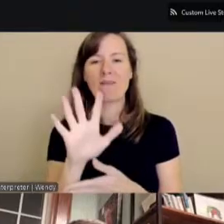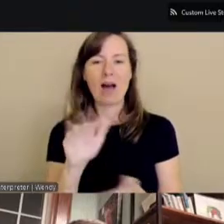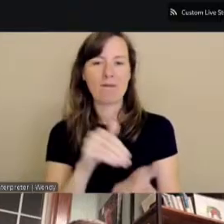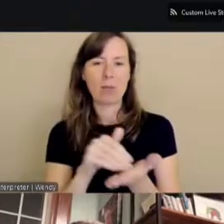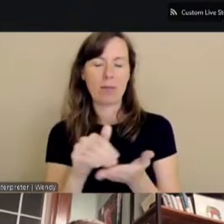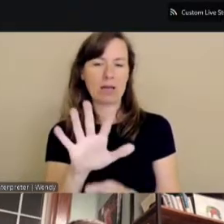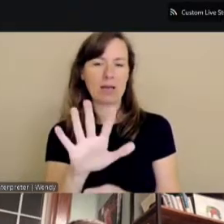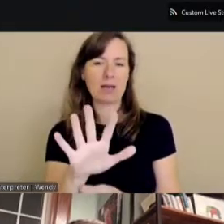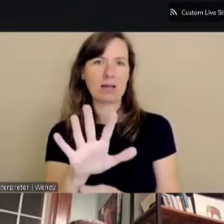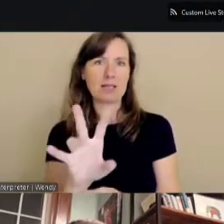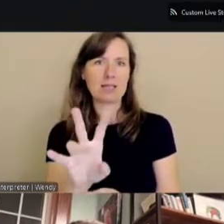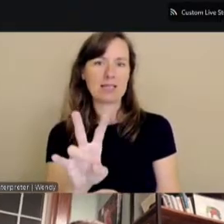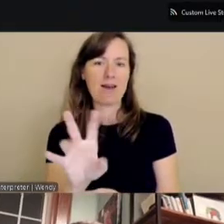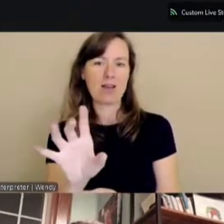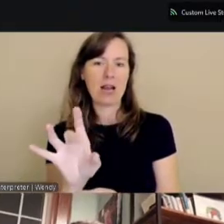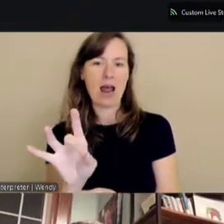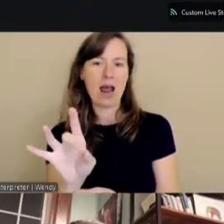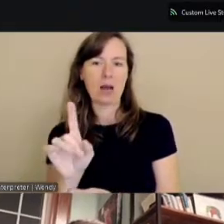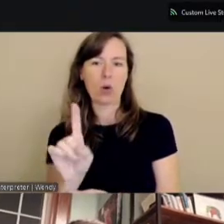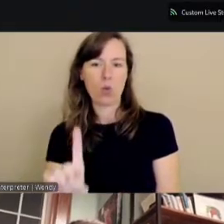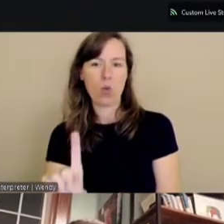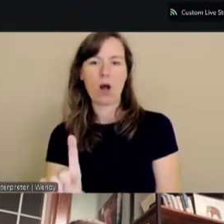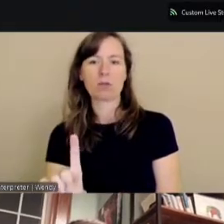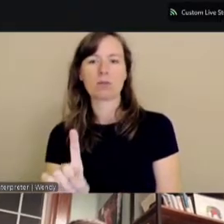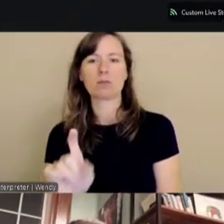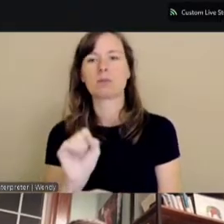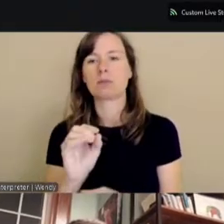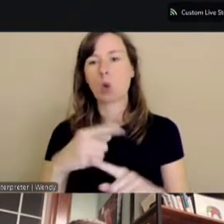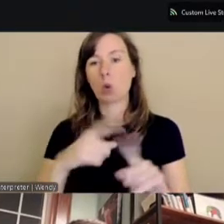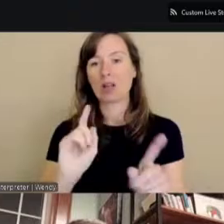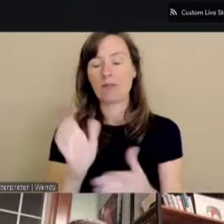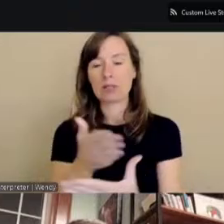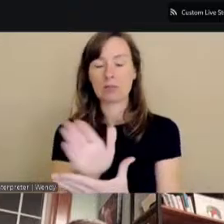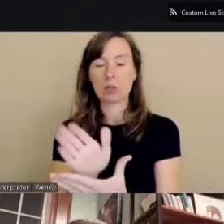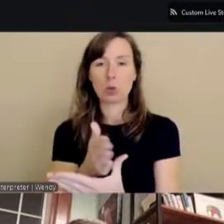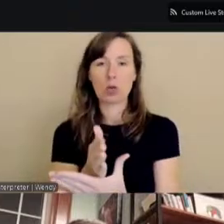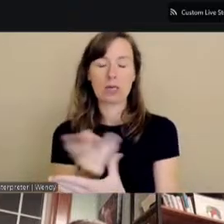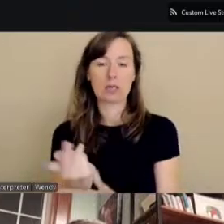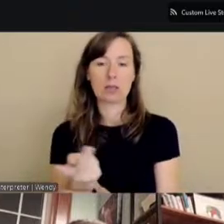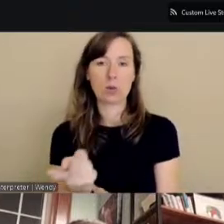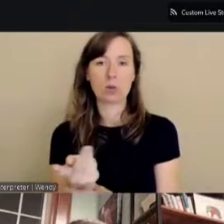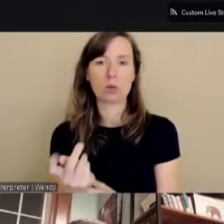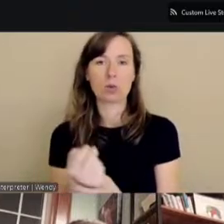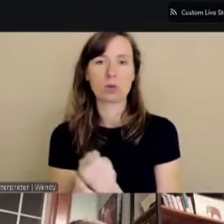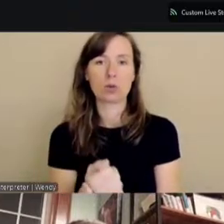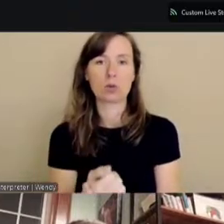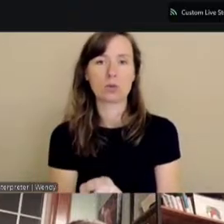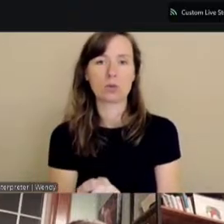$5,781,000. So the difference between those numbers, 637,557,